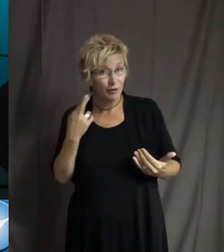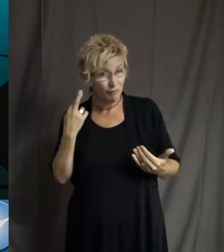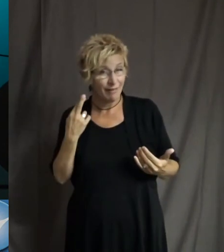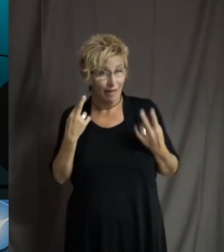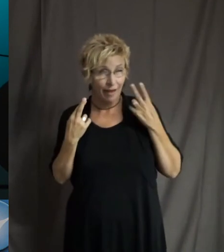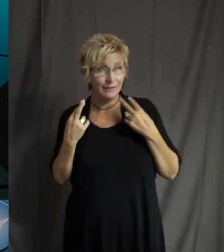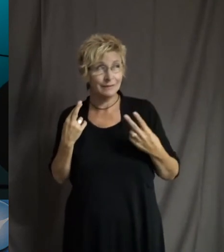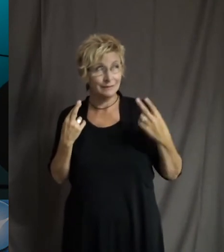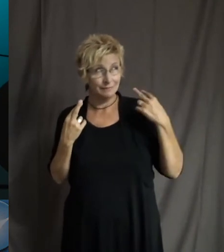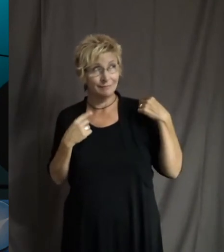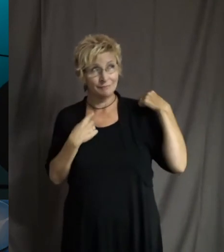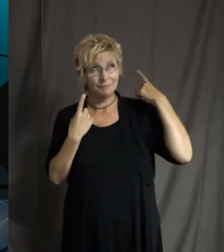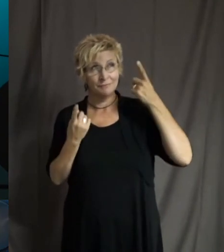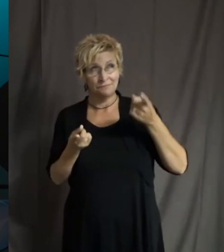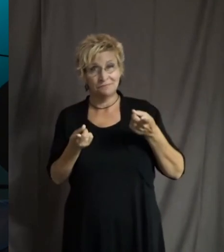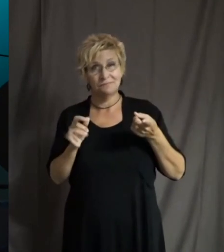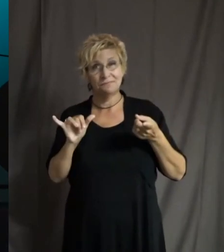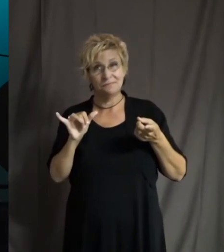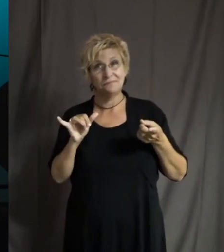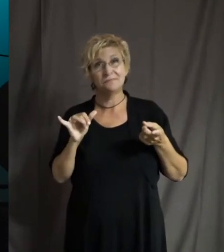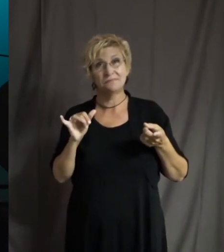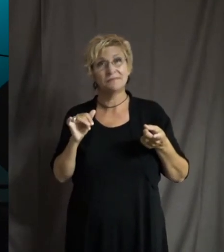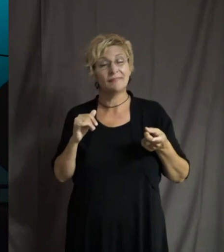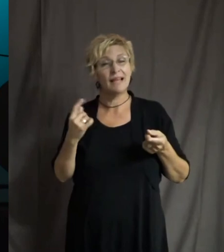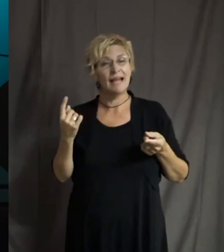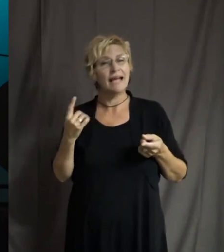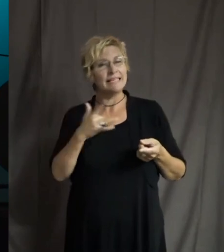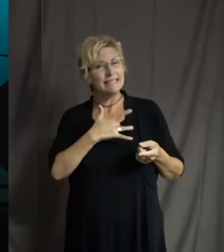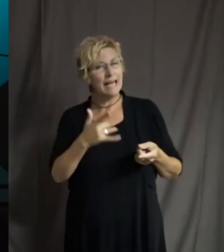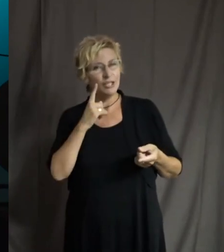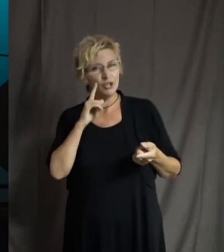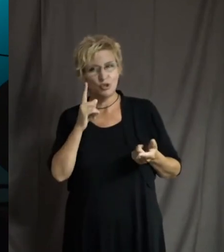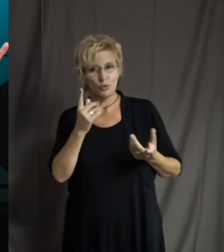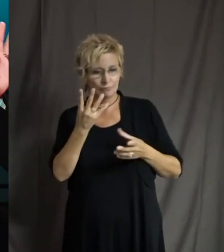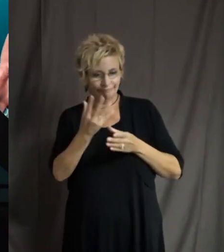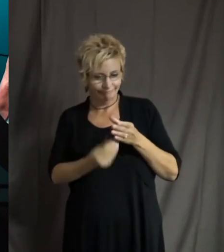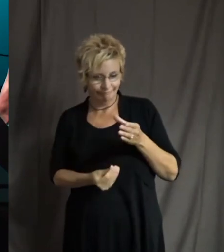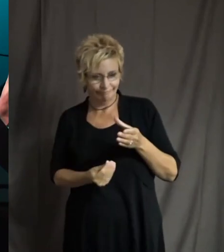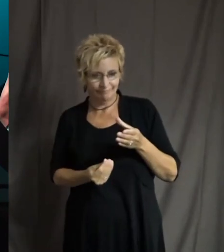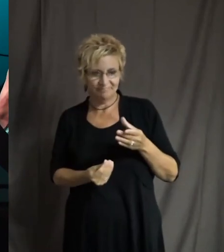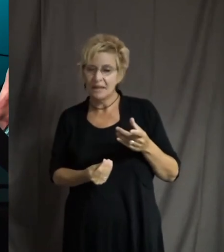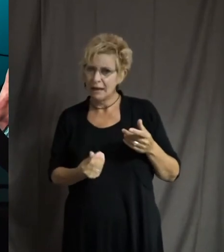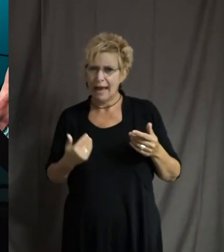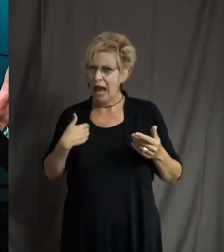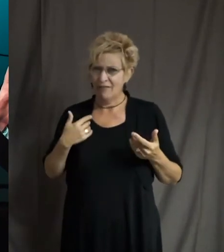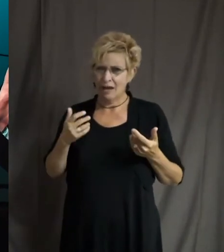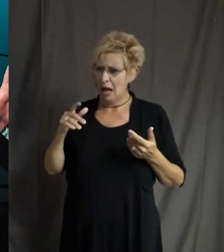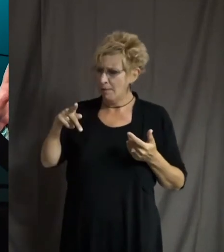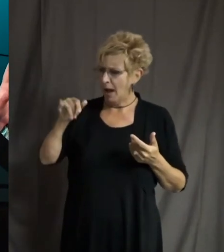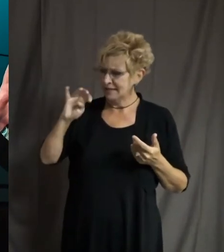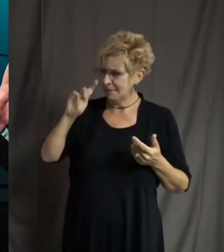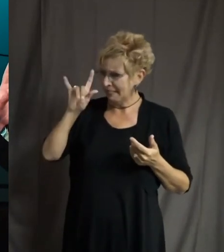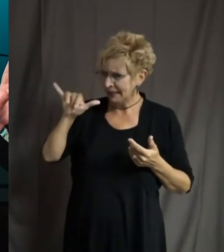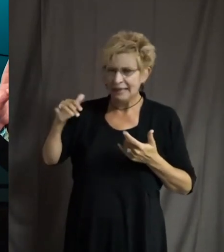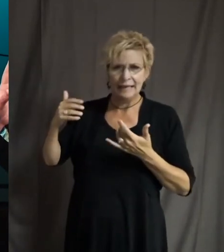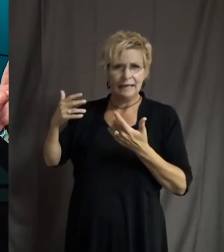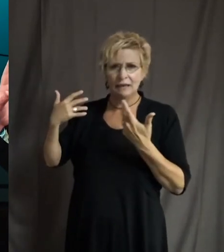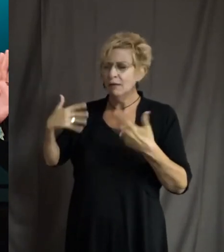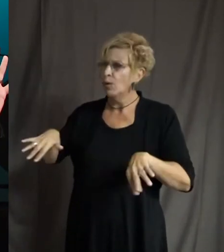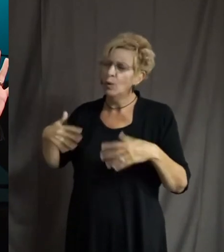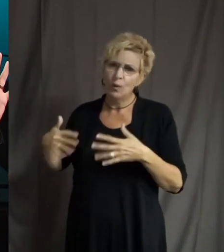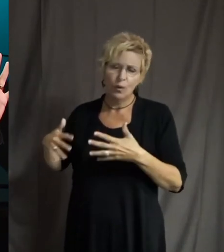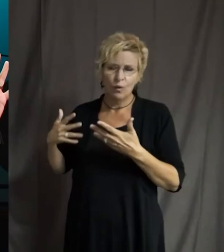was? And what I realize is what I feel I maybe have always been lacking isn't because of a lack